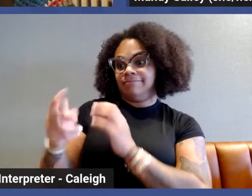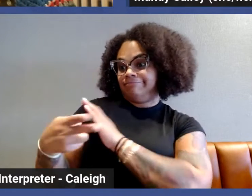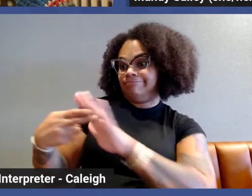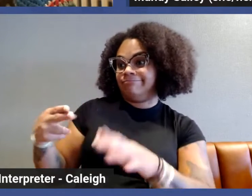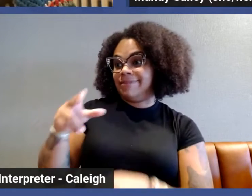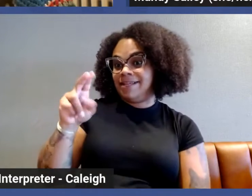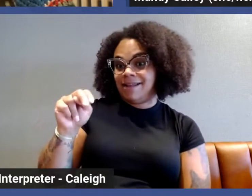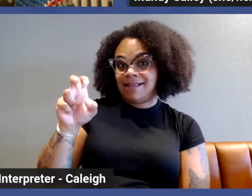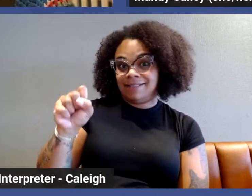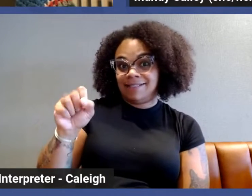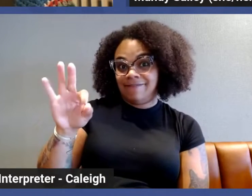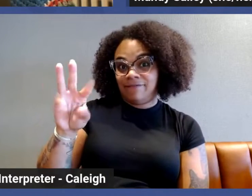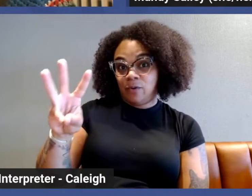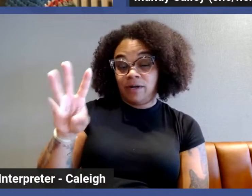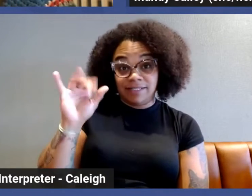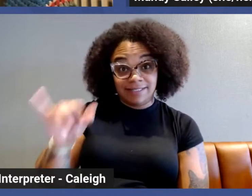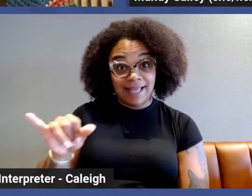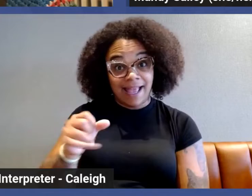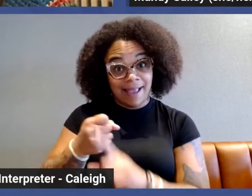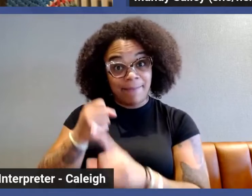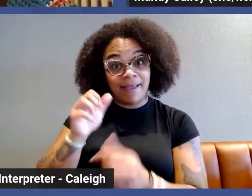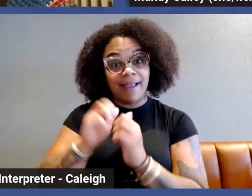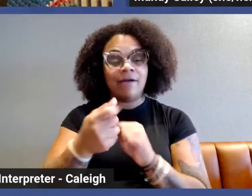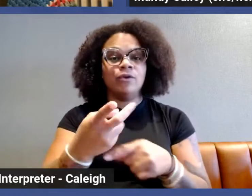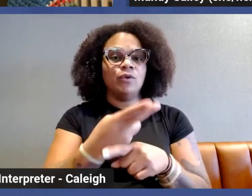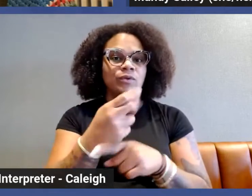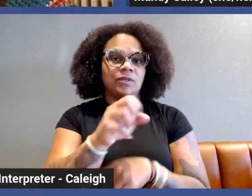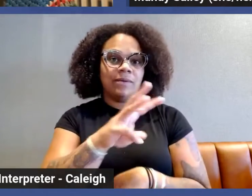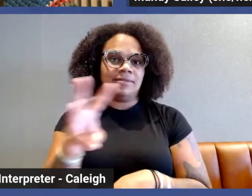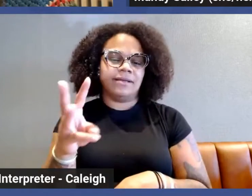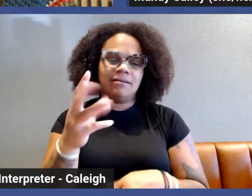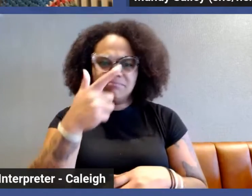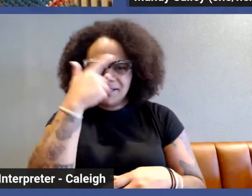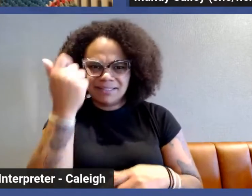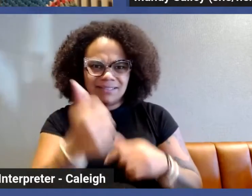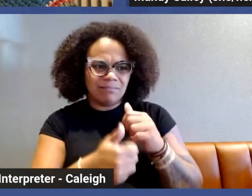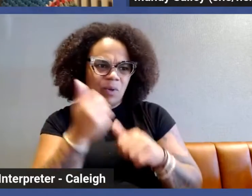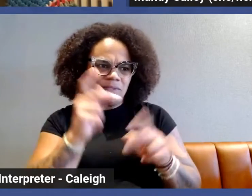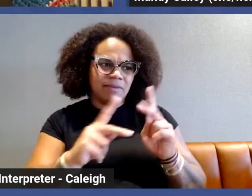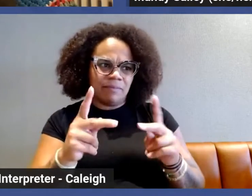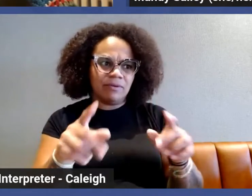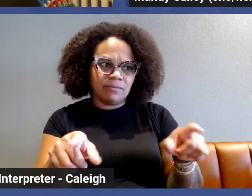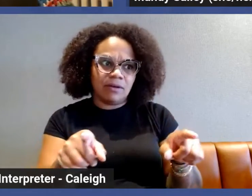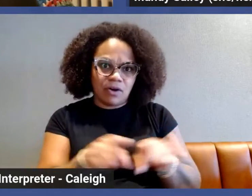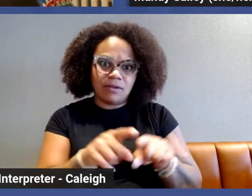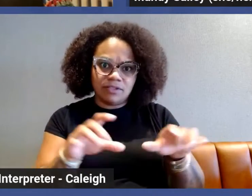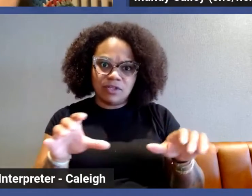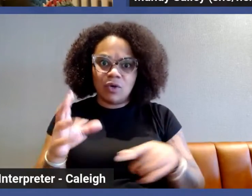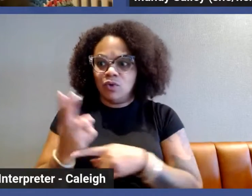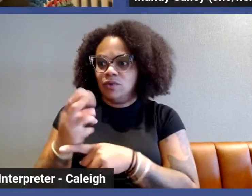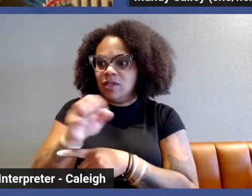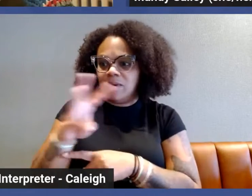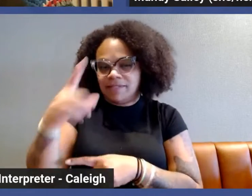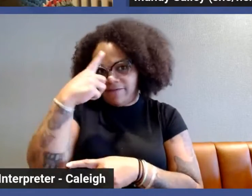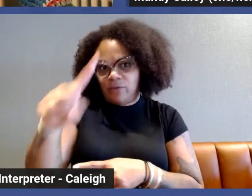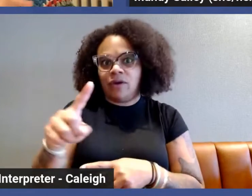other ways you use the site. Because most people are also not doing safe for work stuff on there. And it